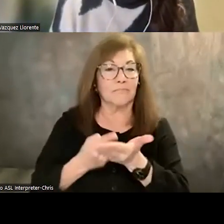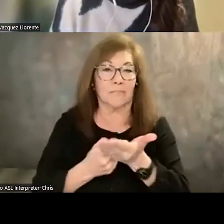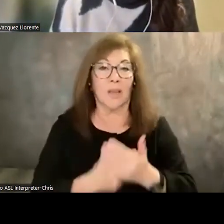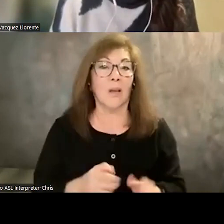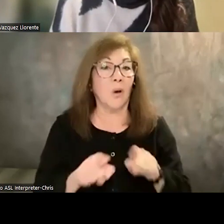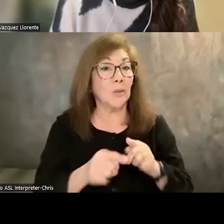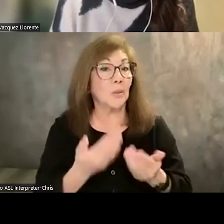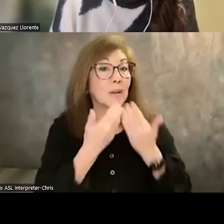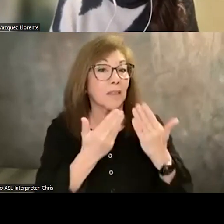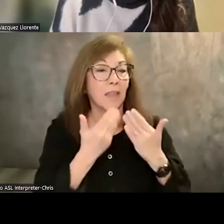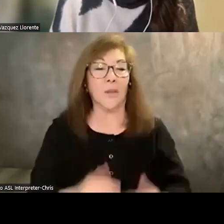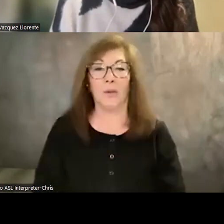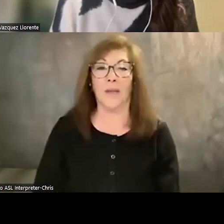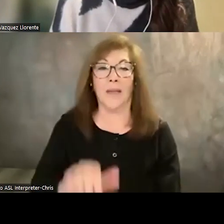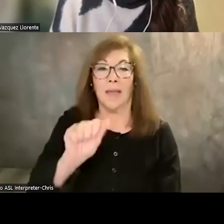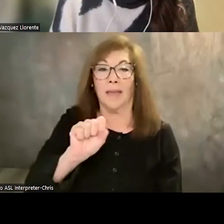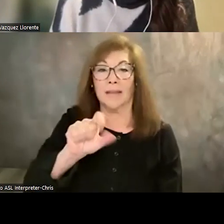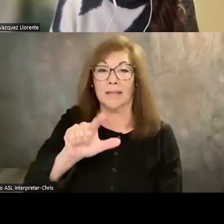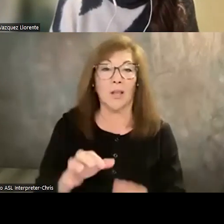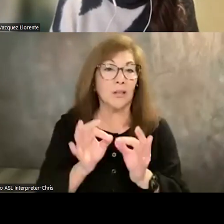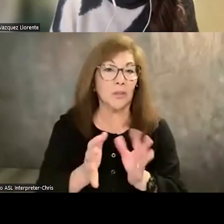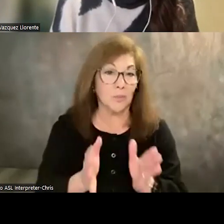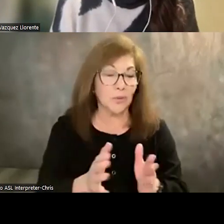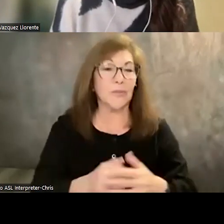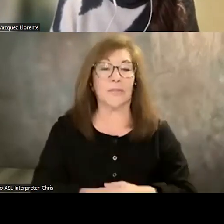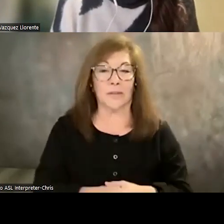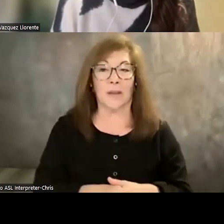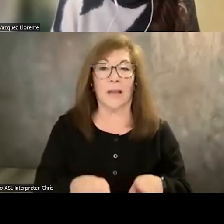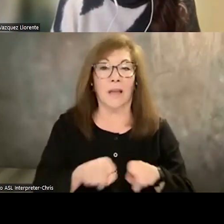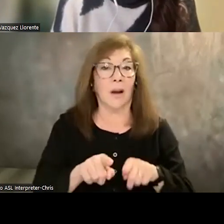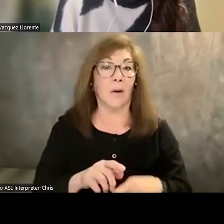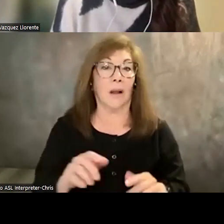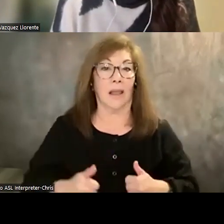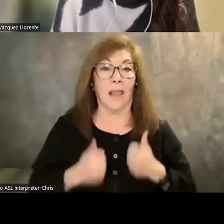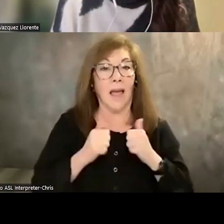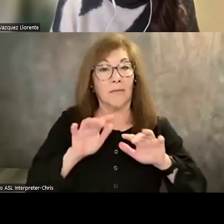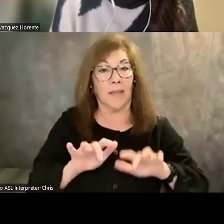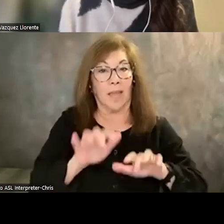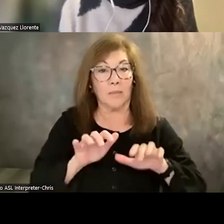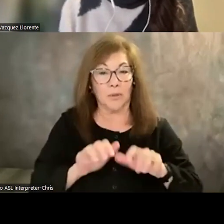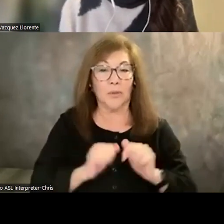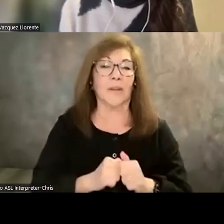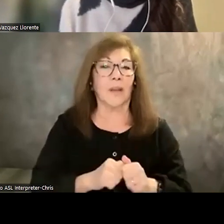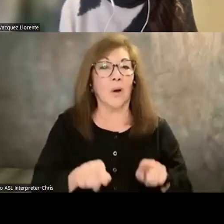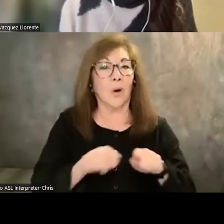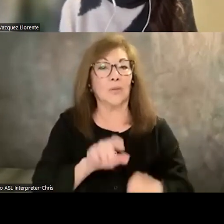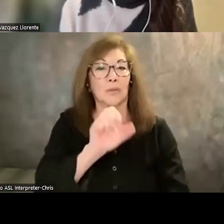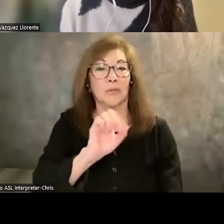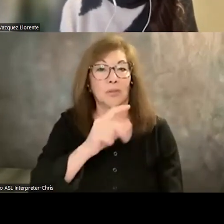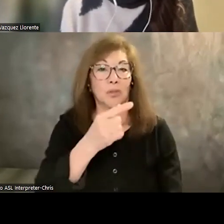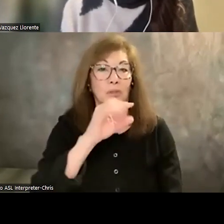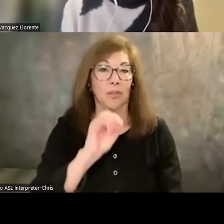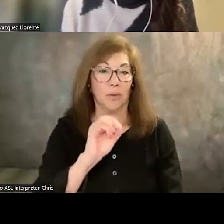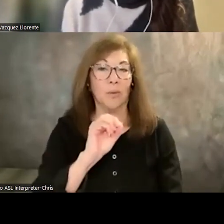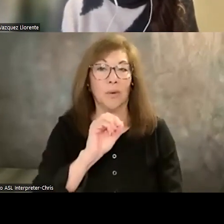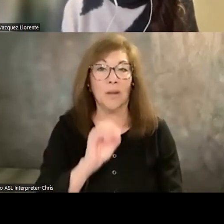Also want to thank our ASL providers and our live captioner, and also Sergio